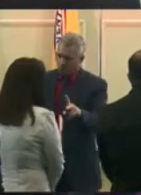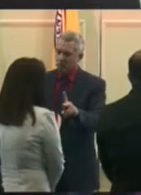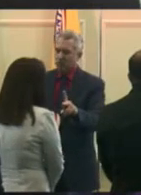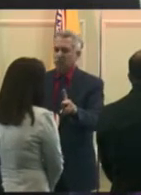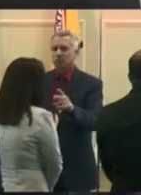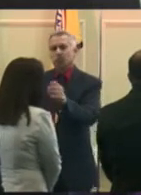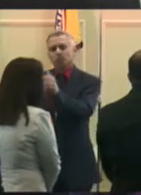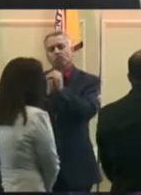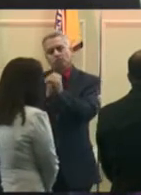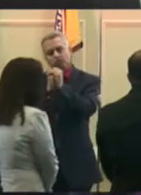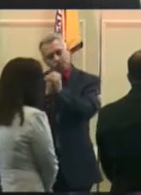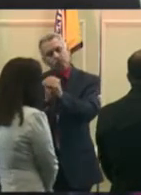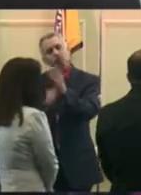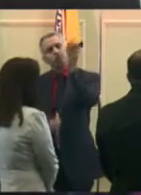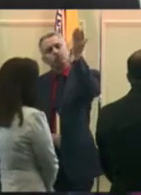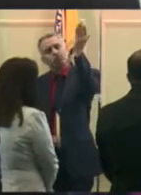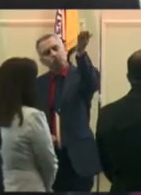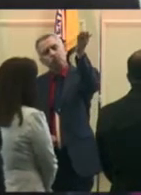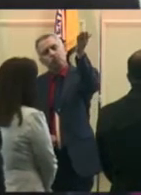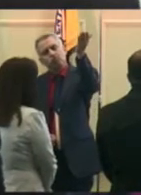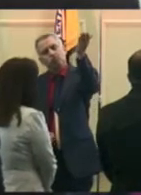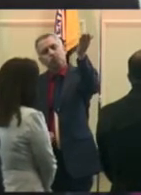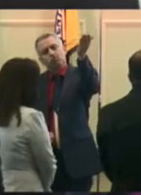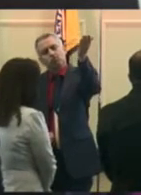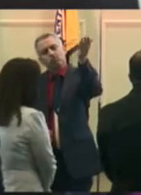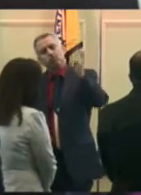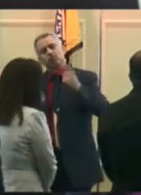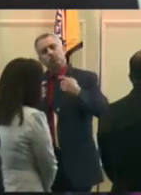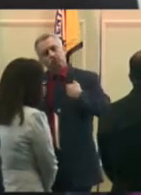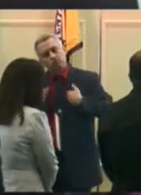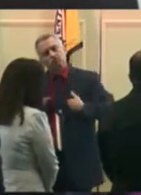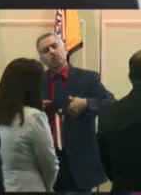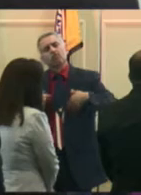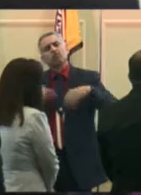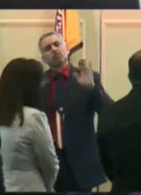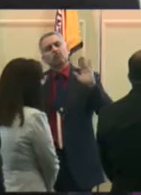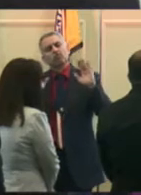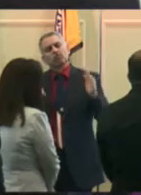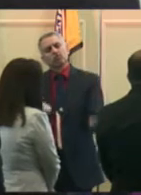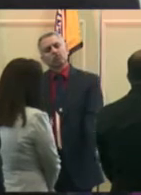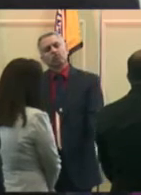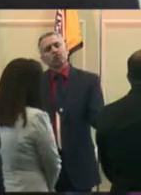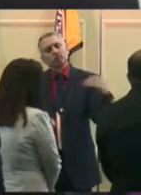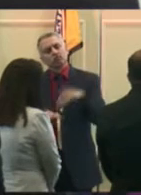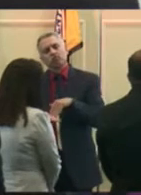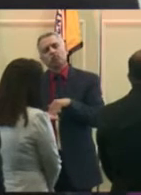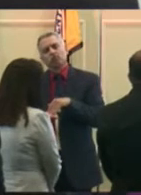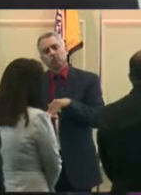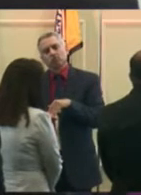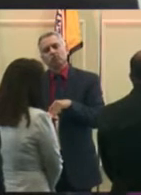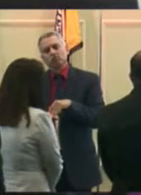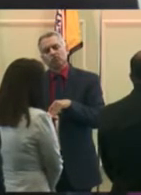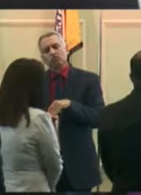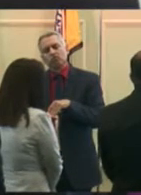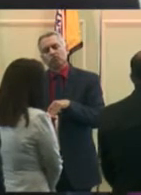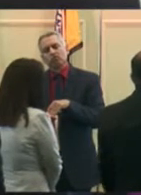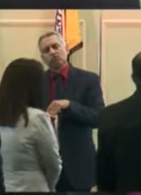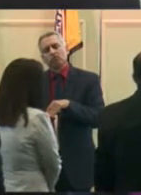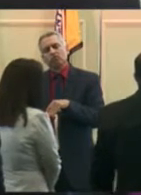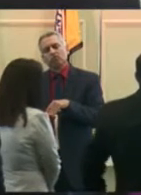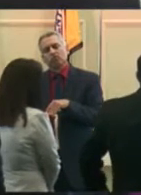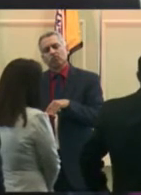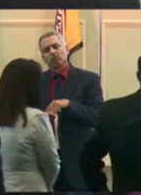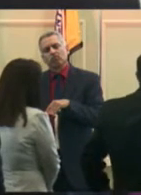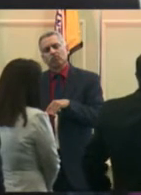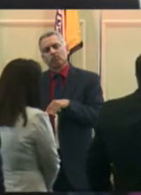to worship you and to give our lives to you. We ask it. Not by anything